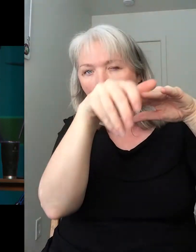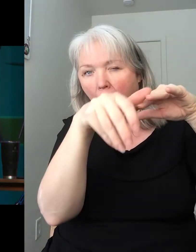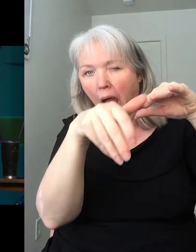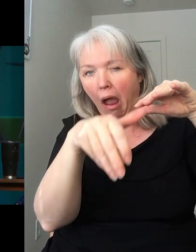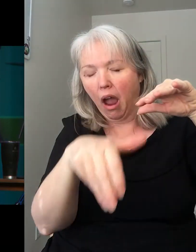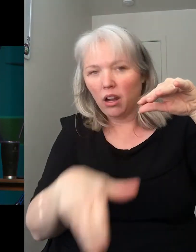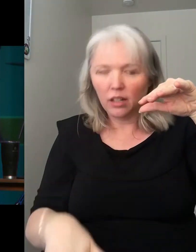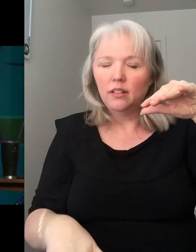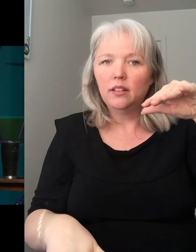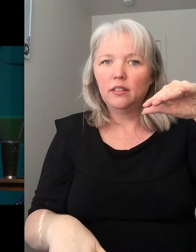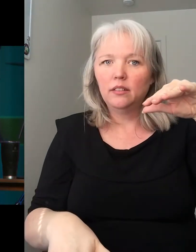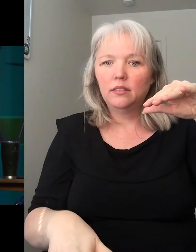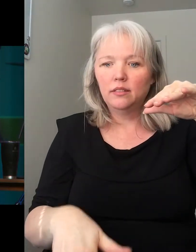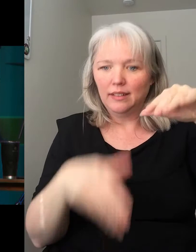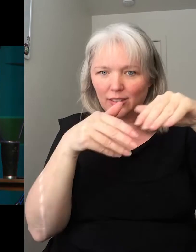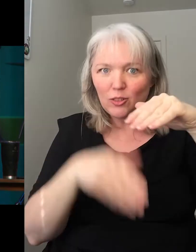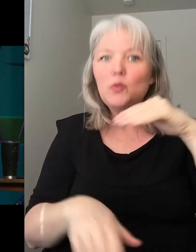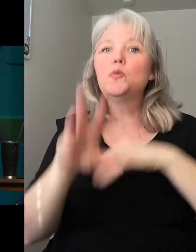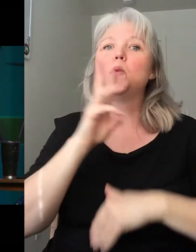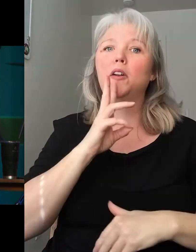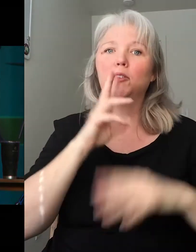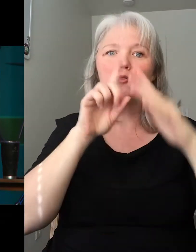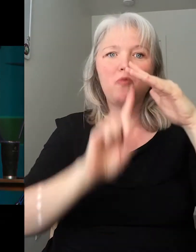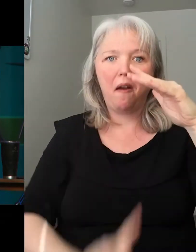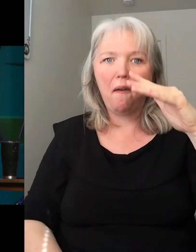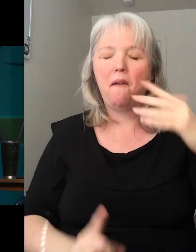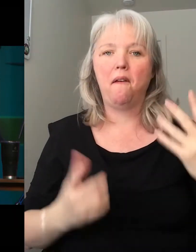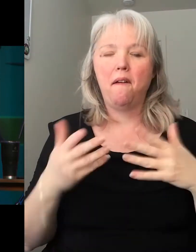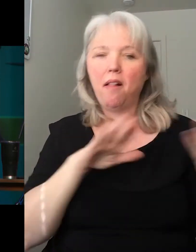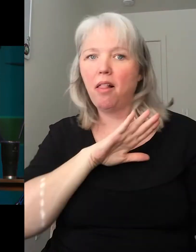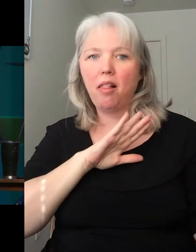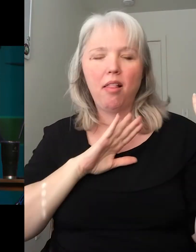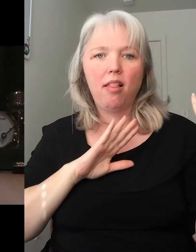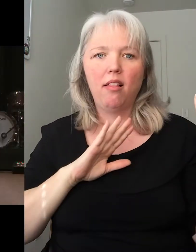and slide down the side and go into the water and drown?